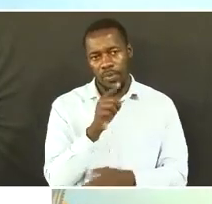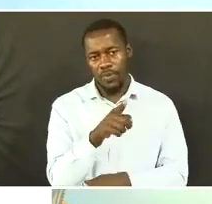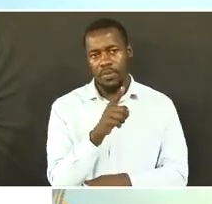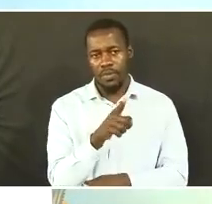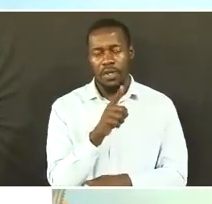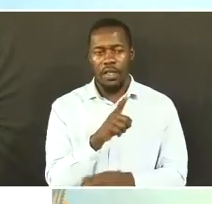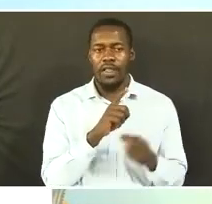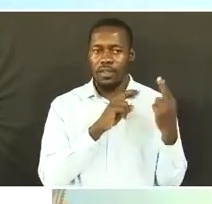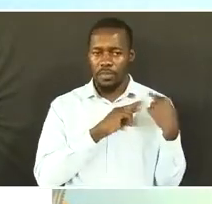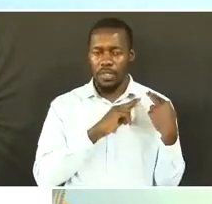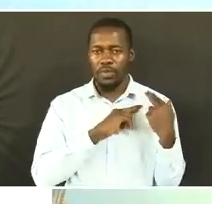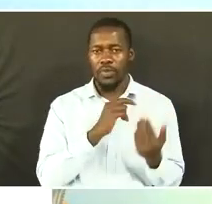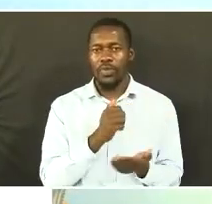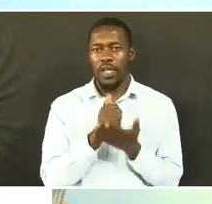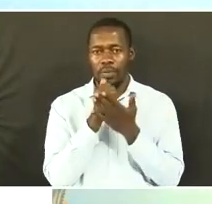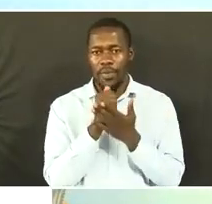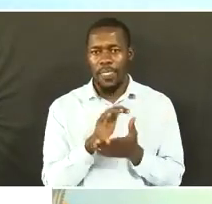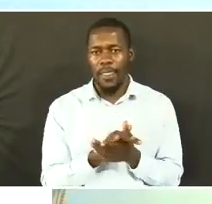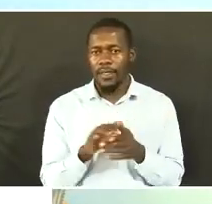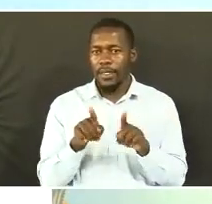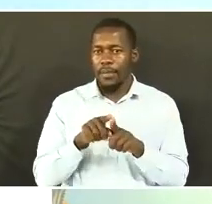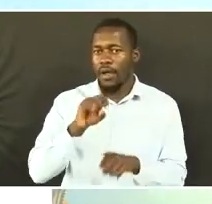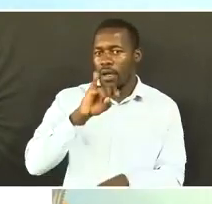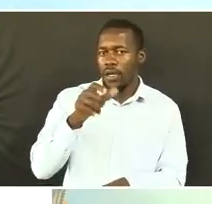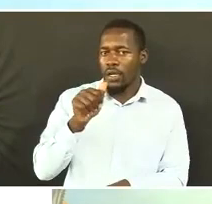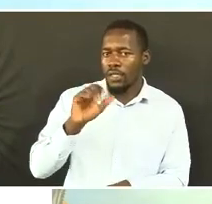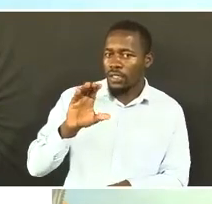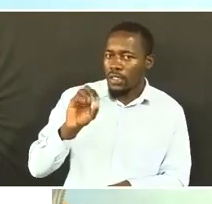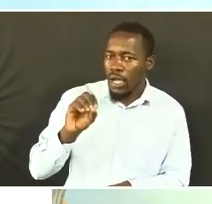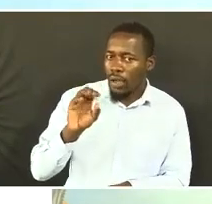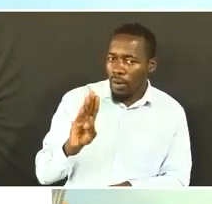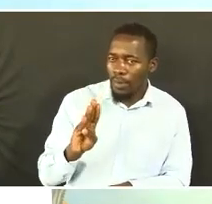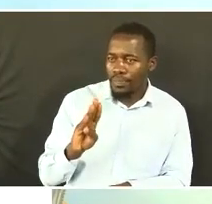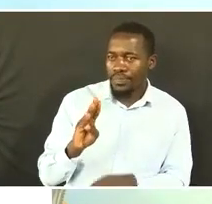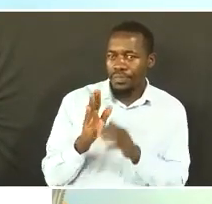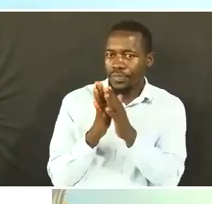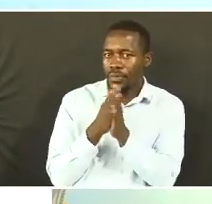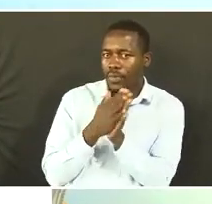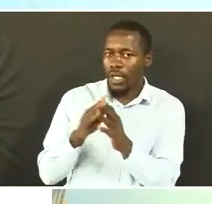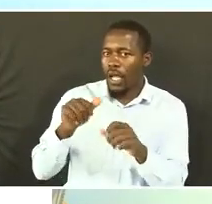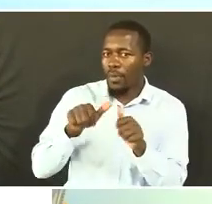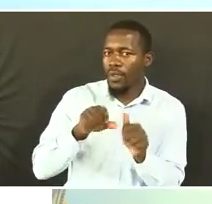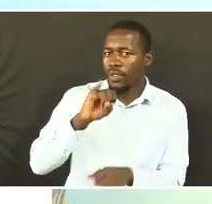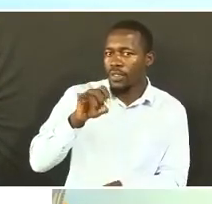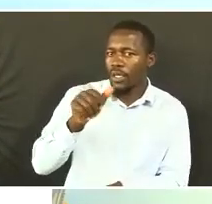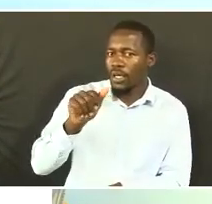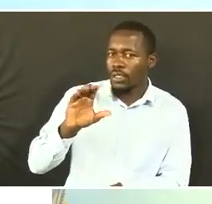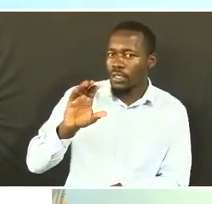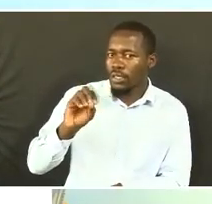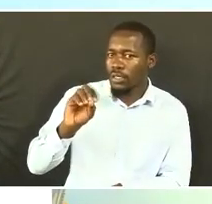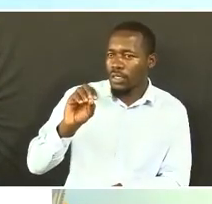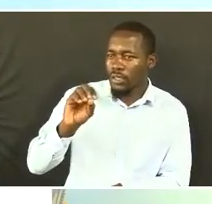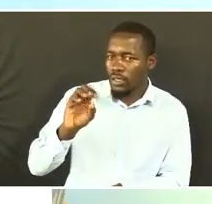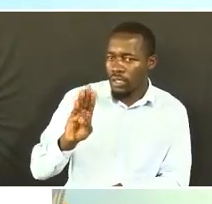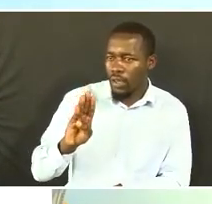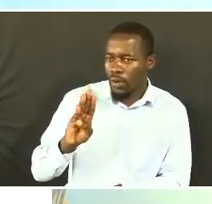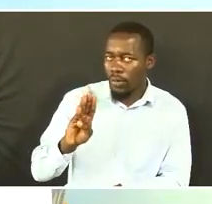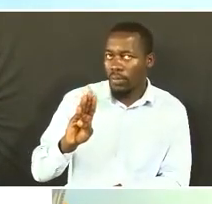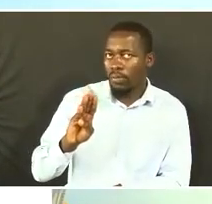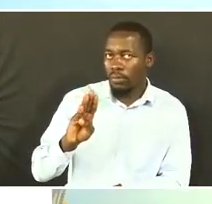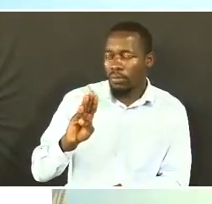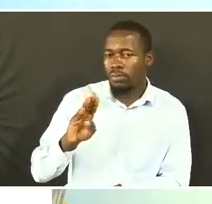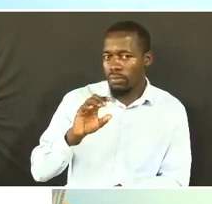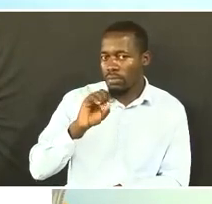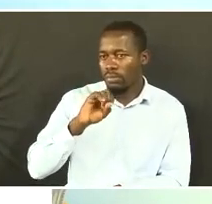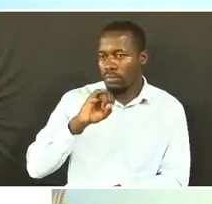principle when taken as a slave in Egypt and put in Potiphar's household. Joseph holds